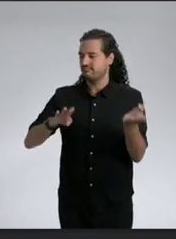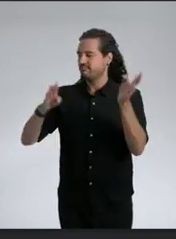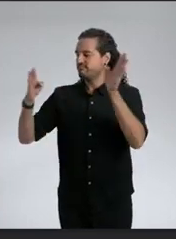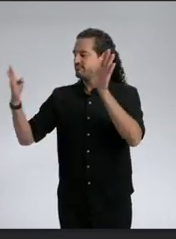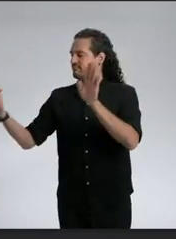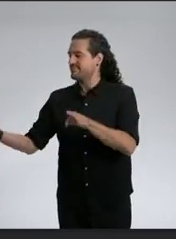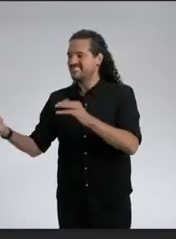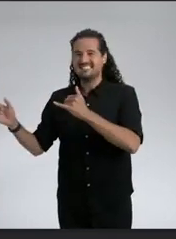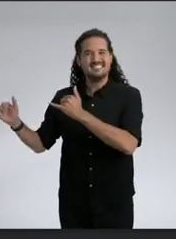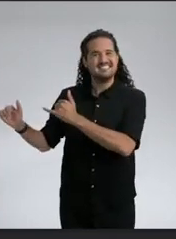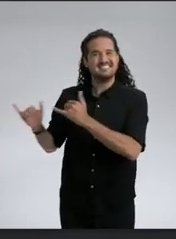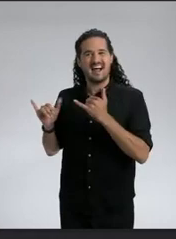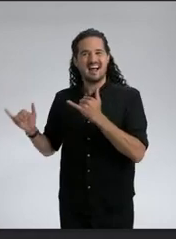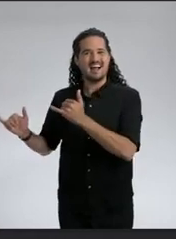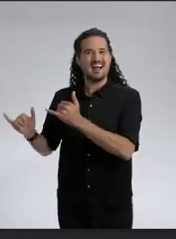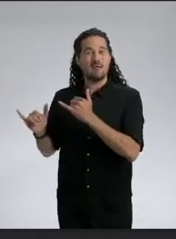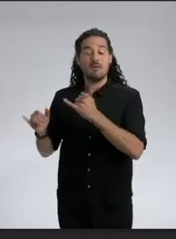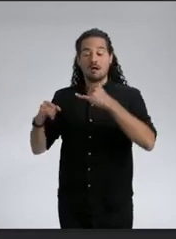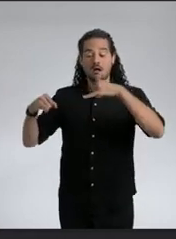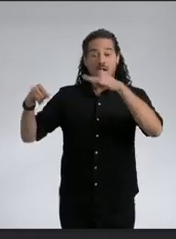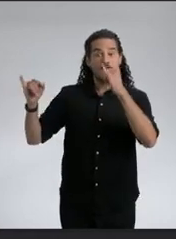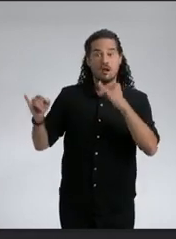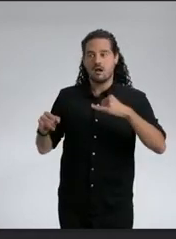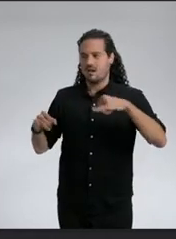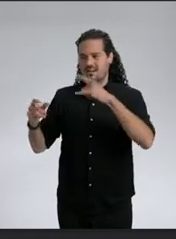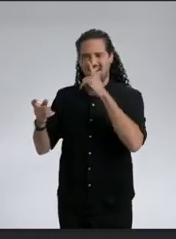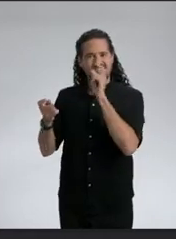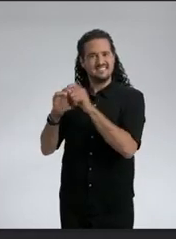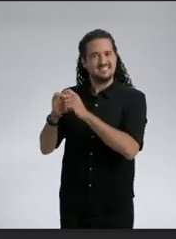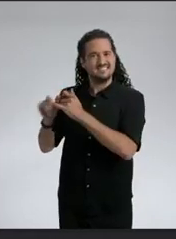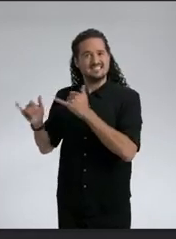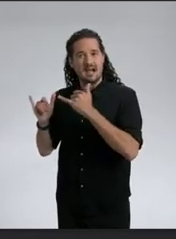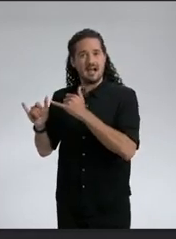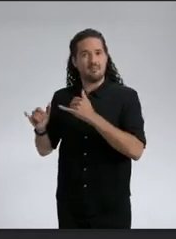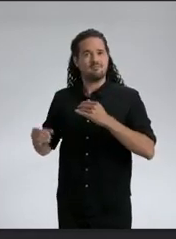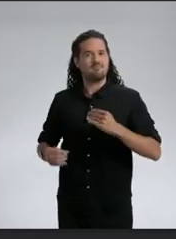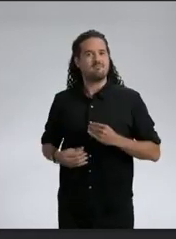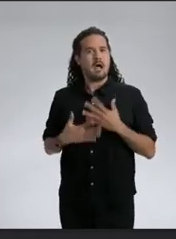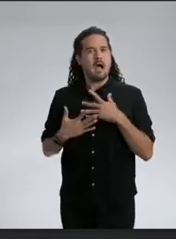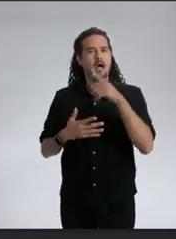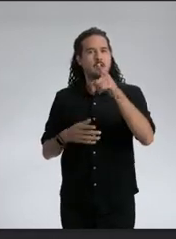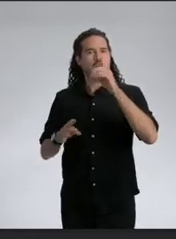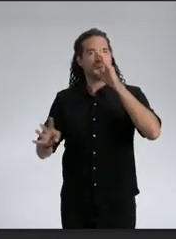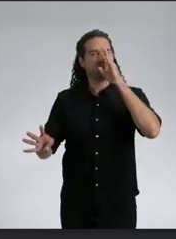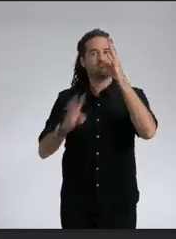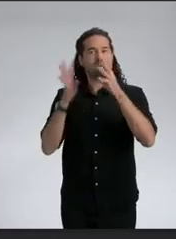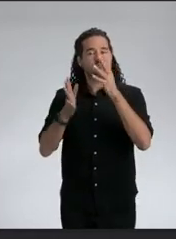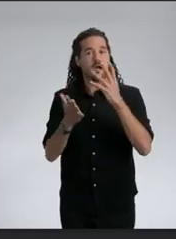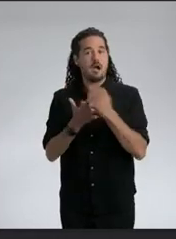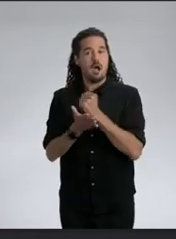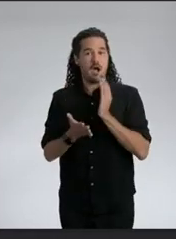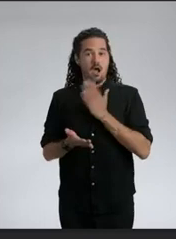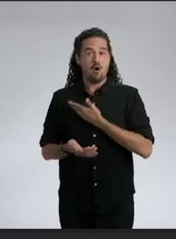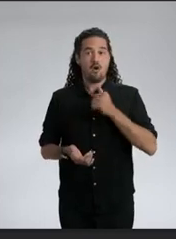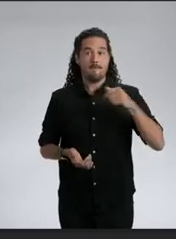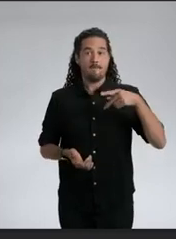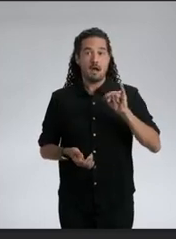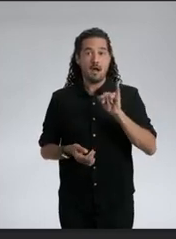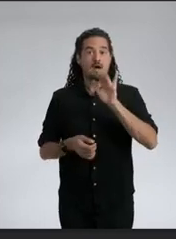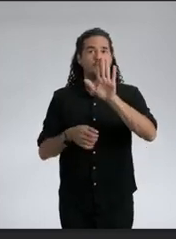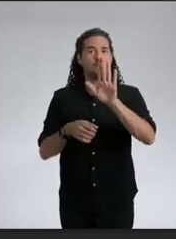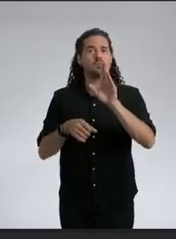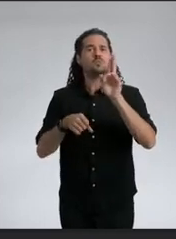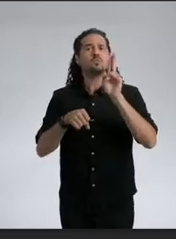live. We want to really inspire you to take full advantage of our APIs and bring your users together like never